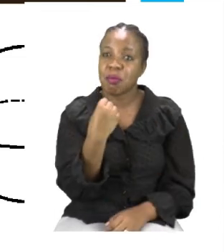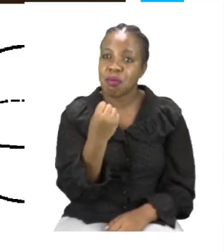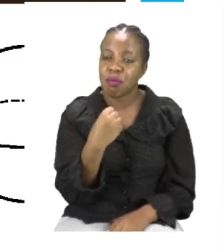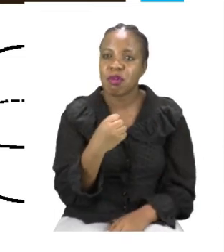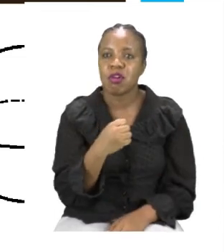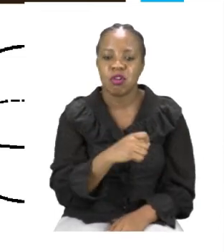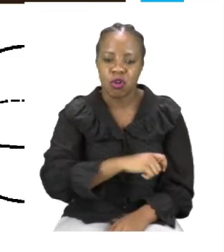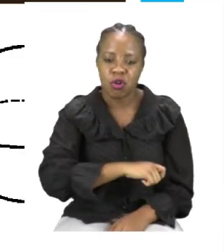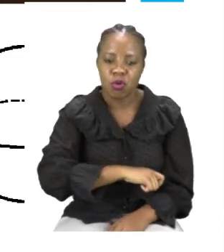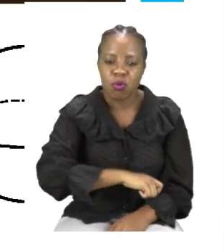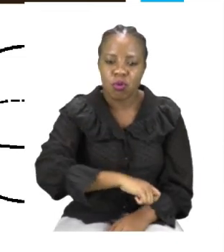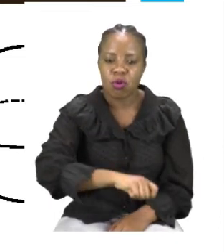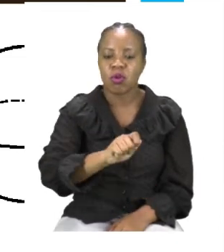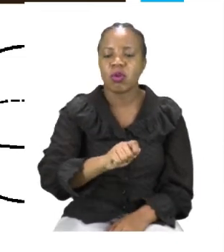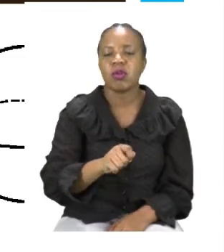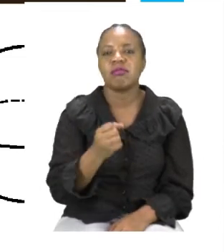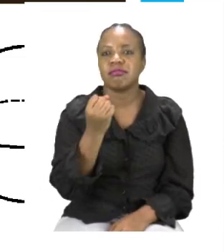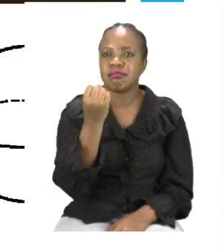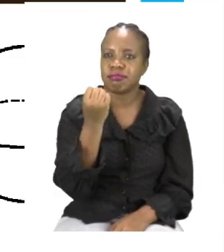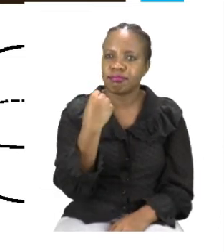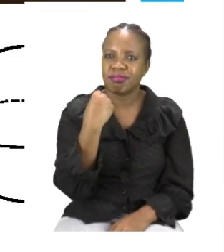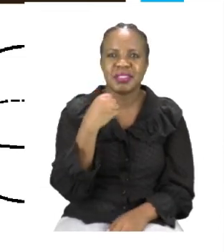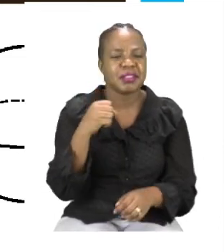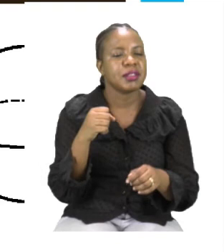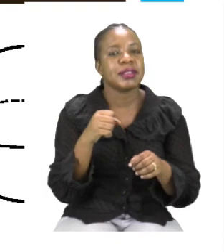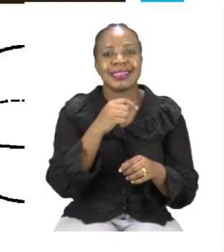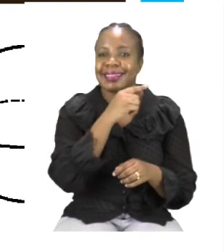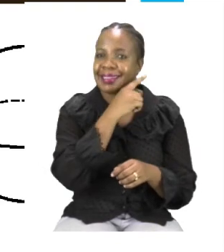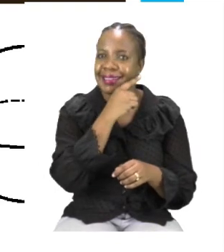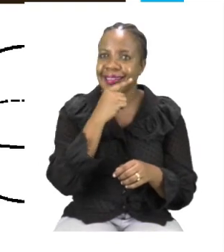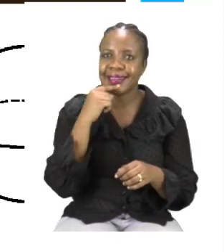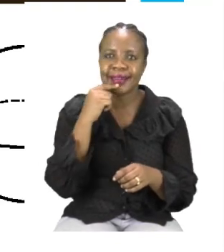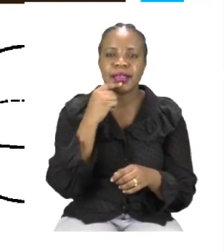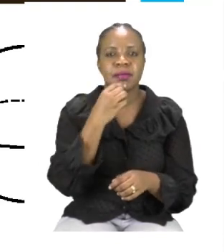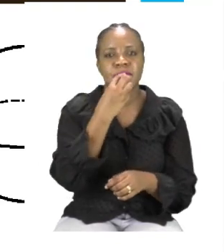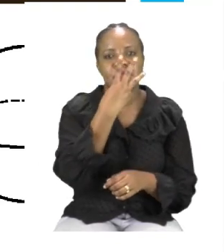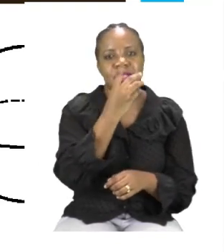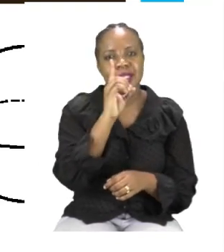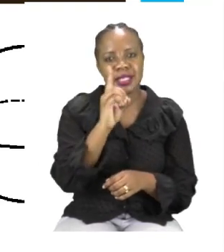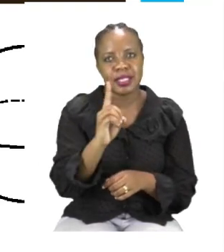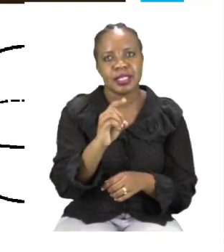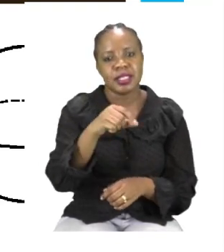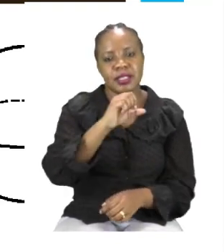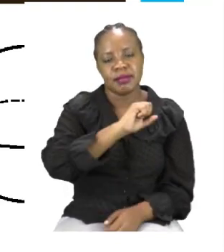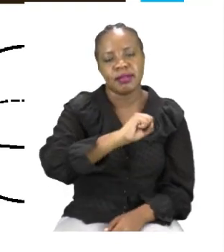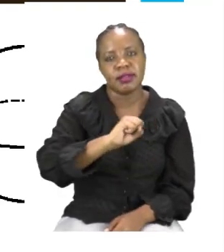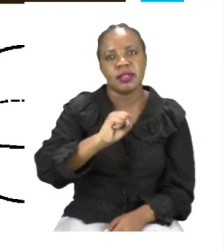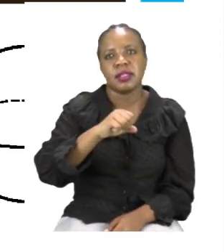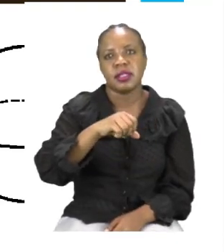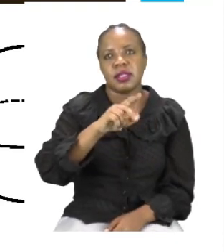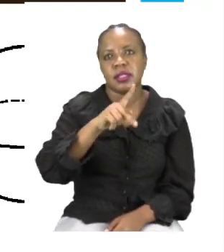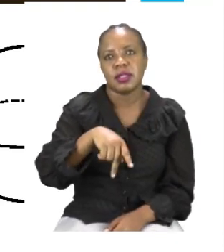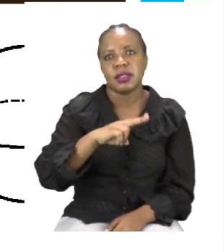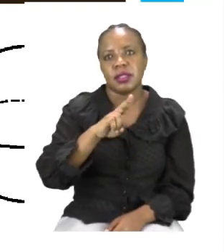are in the shape of a sphere. Many sporting activities have their balls in the shape